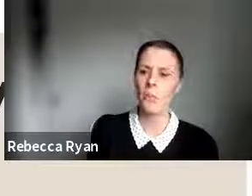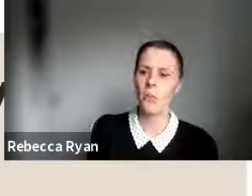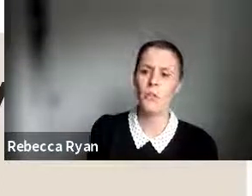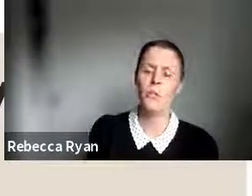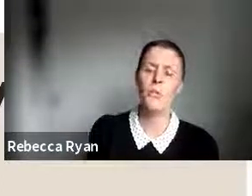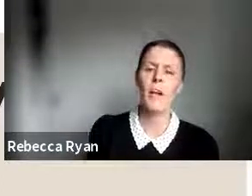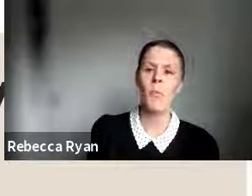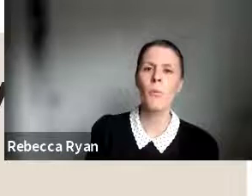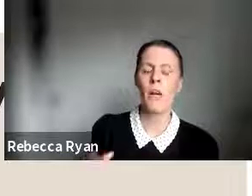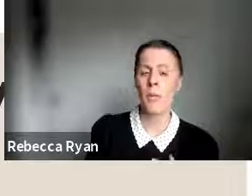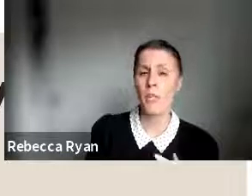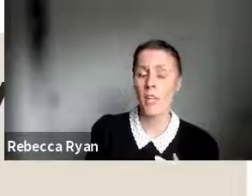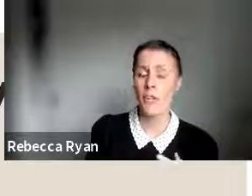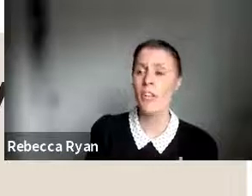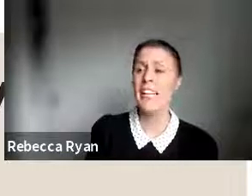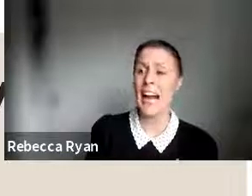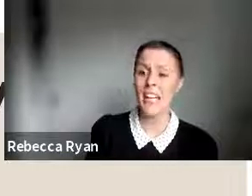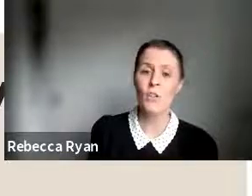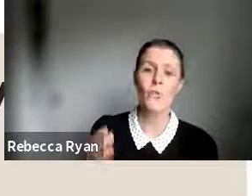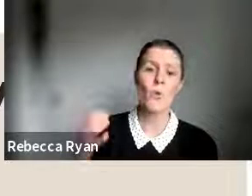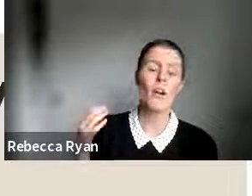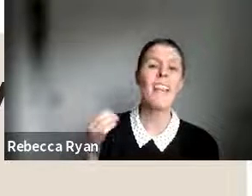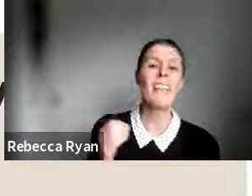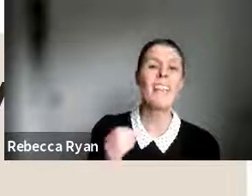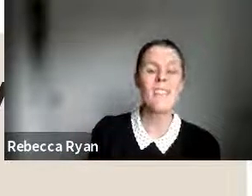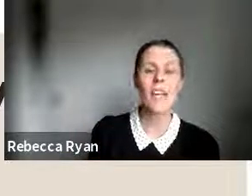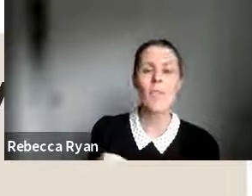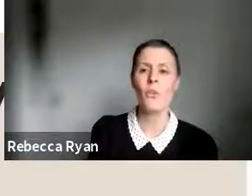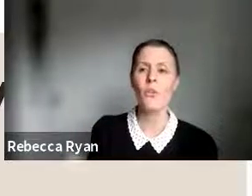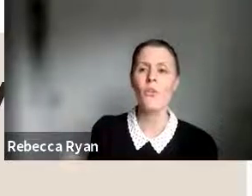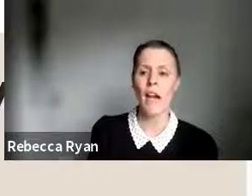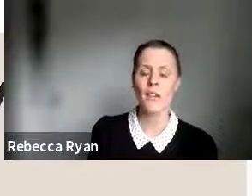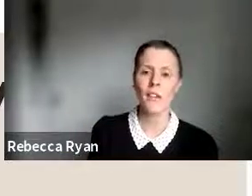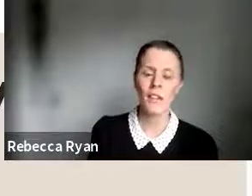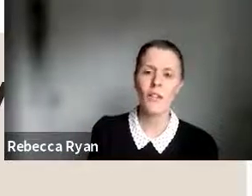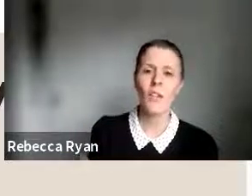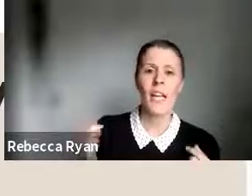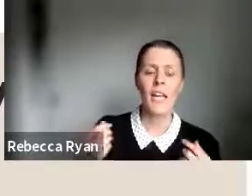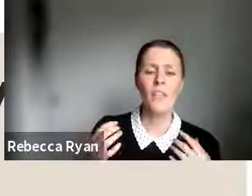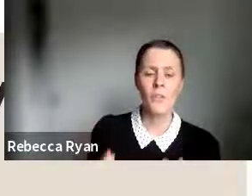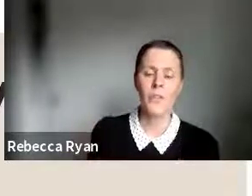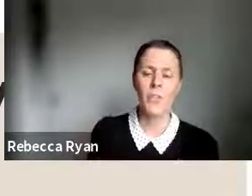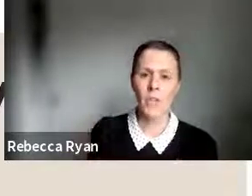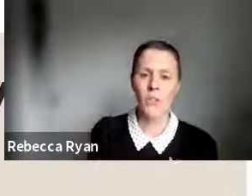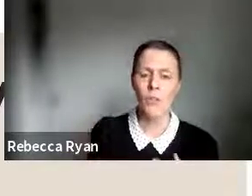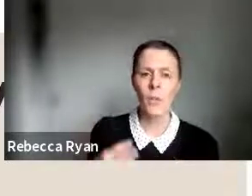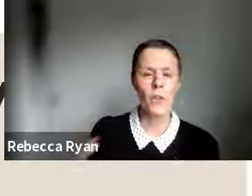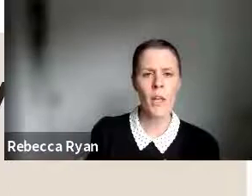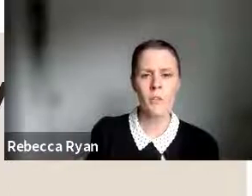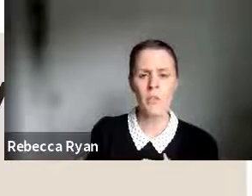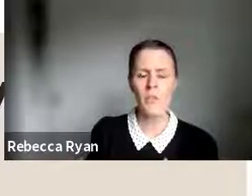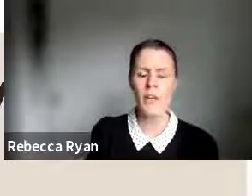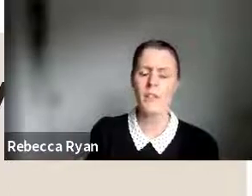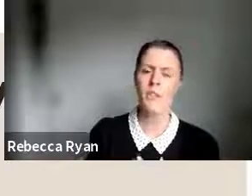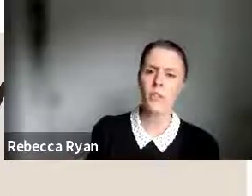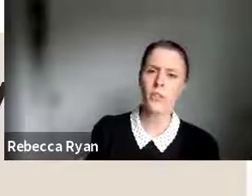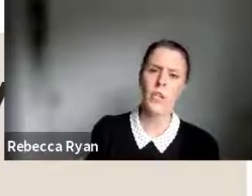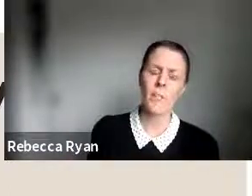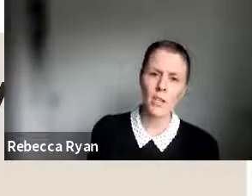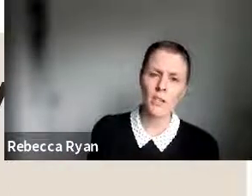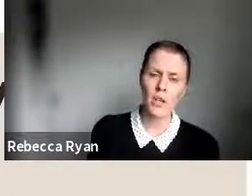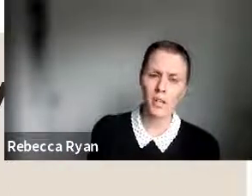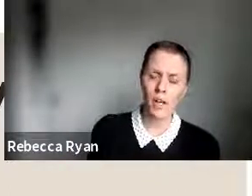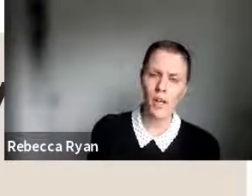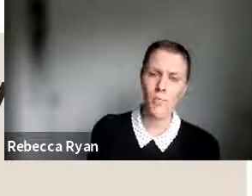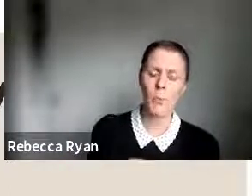health experts who develop recommendations and guidance for the safe use of vaccines in civilians. So we know that different vaccines are used